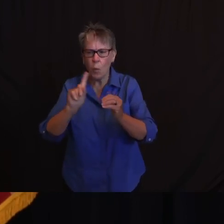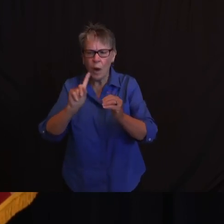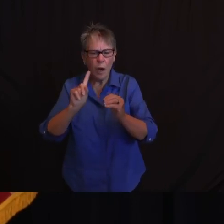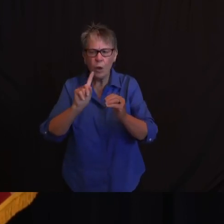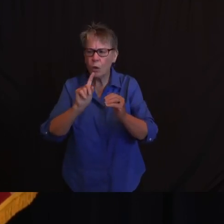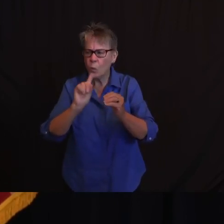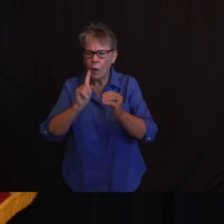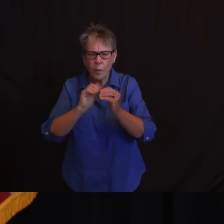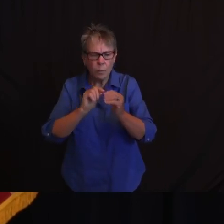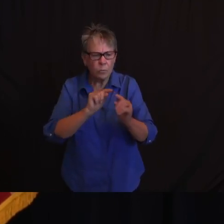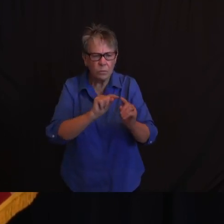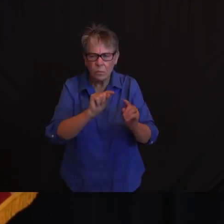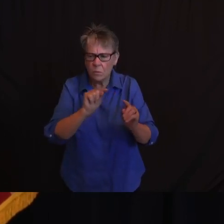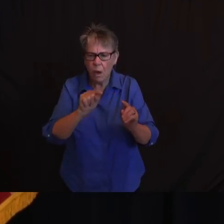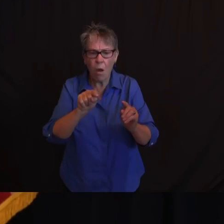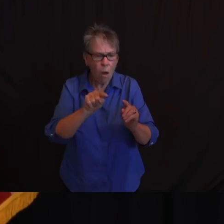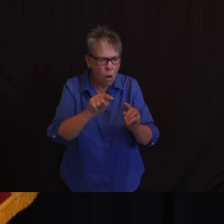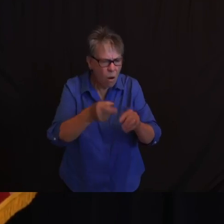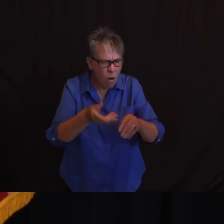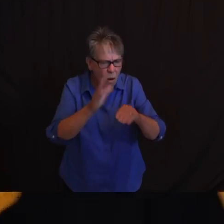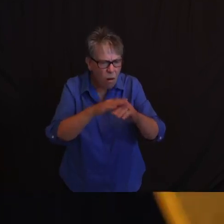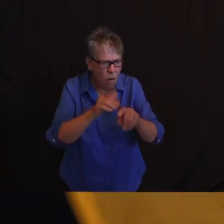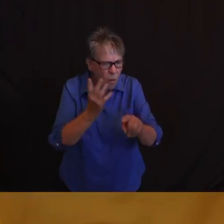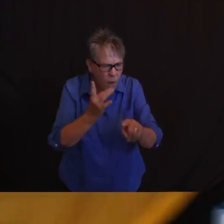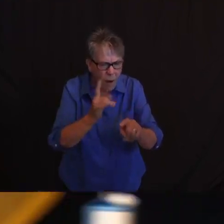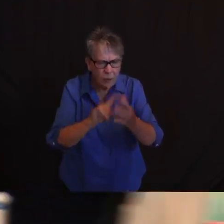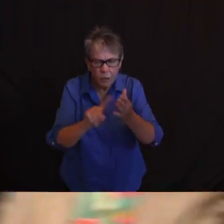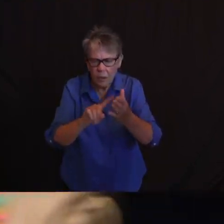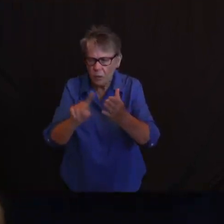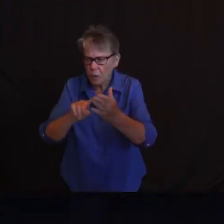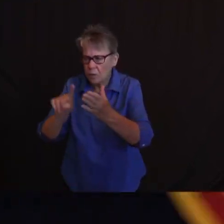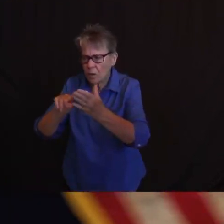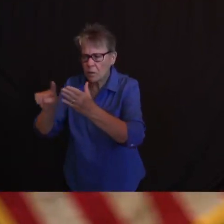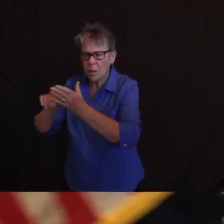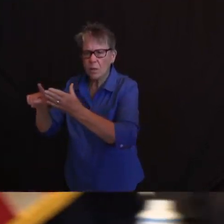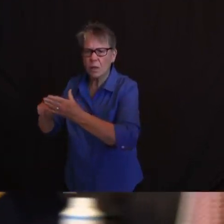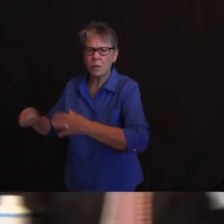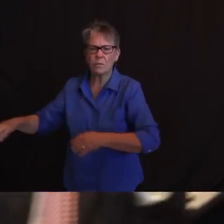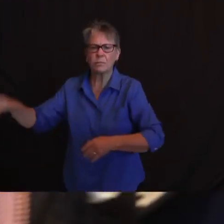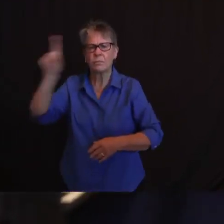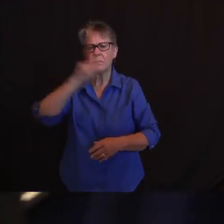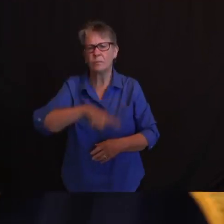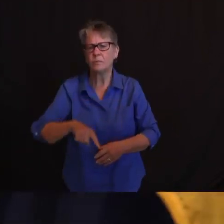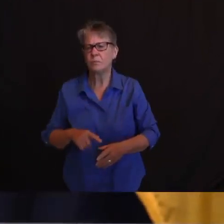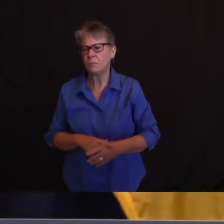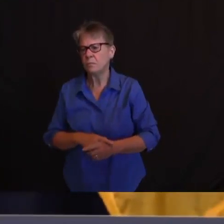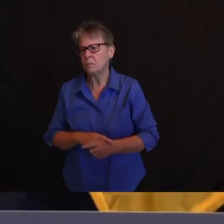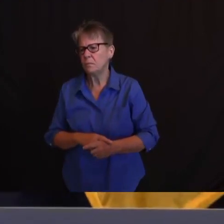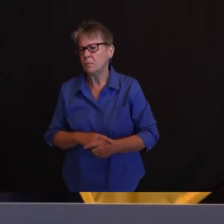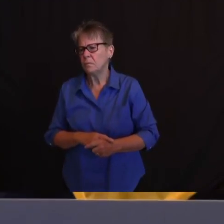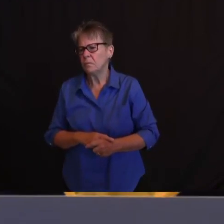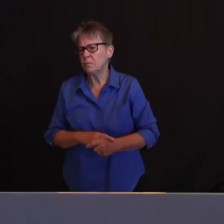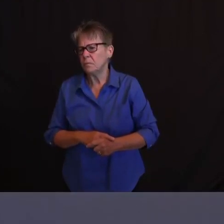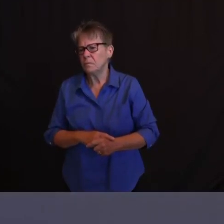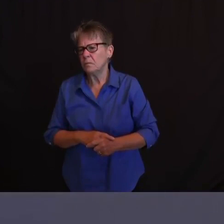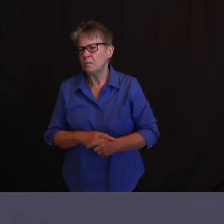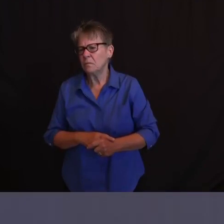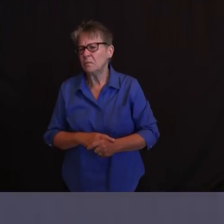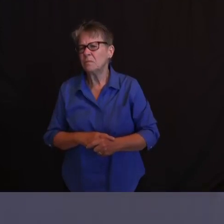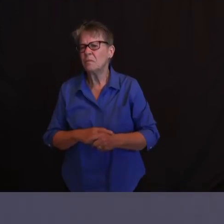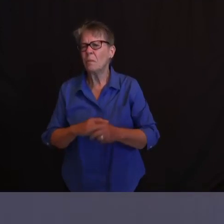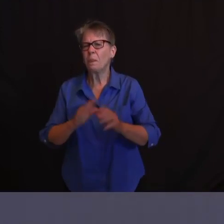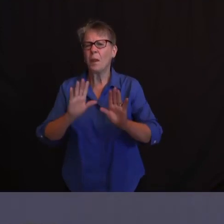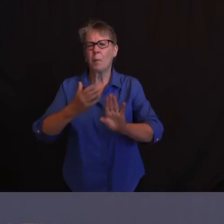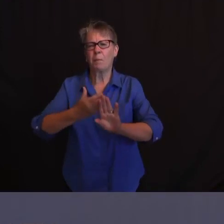is some of the things that just mentioned. A couple other quick things before we break. I had a call Friday afternoon comparing notes with